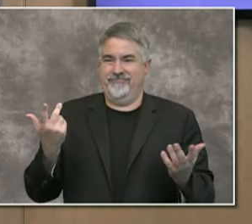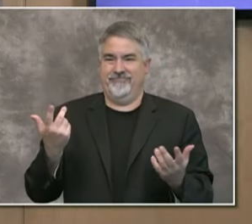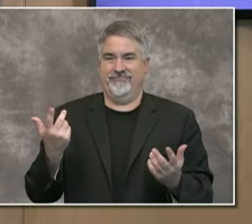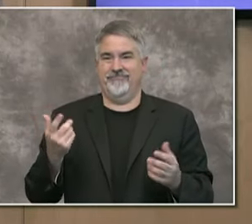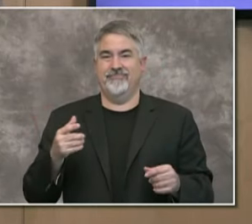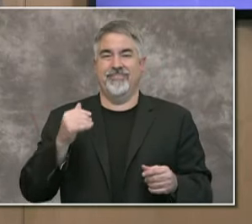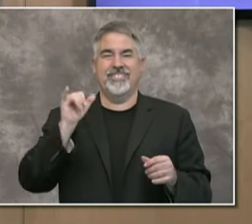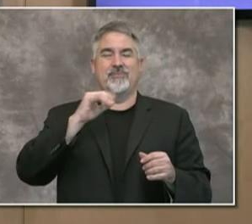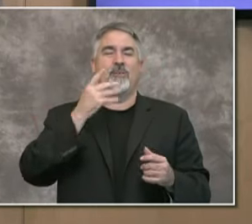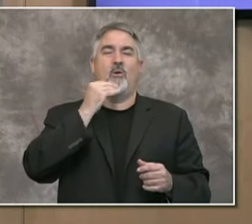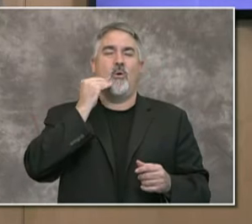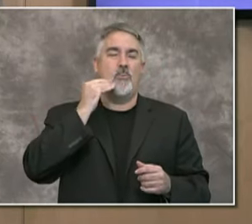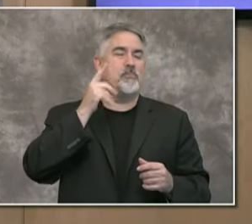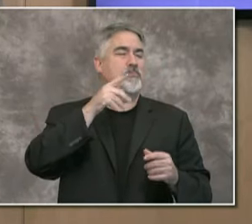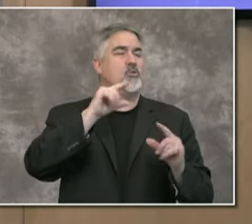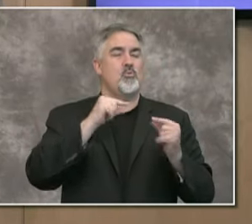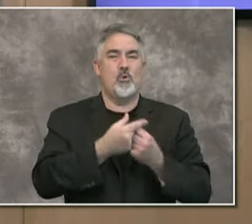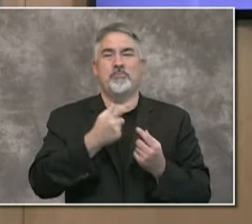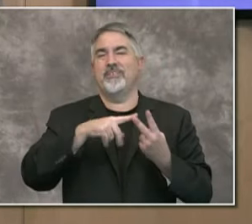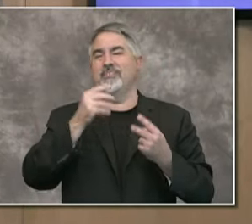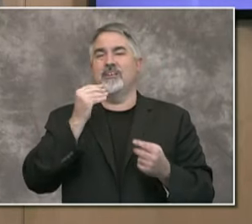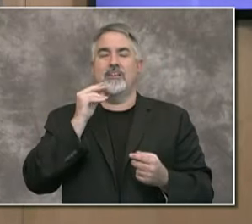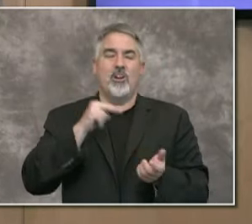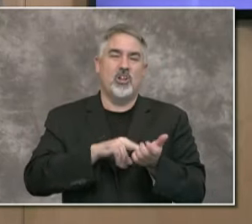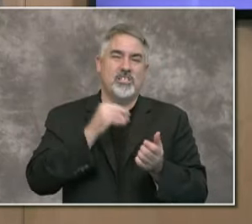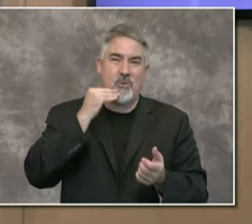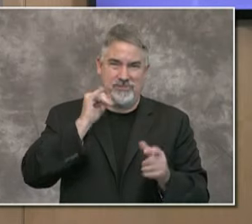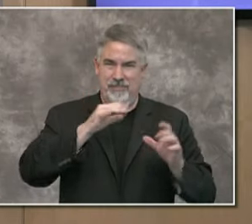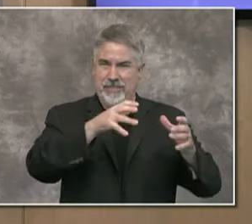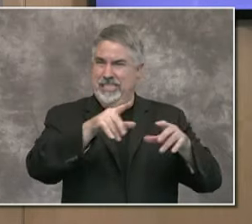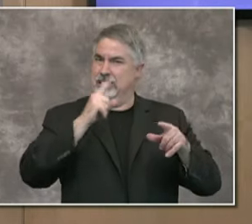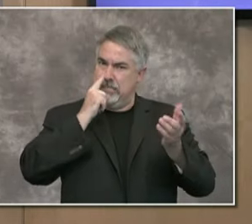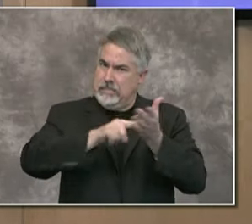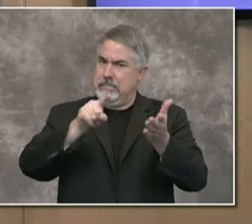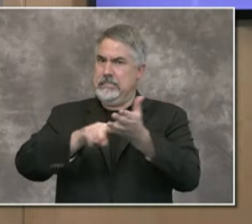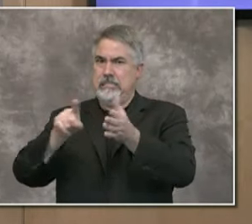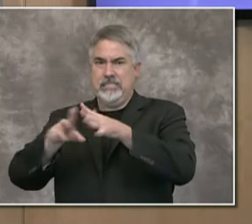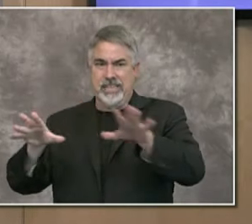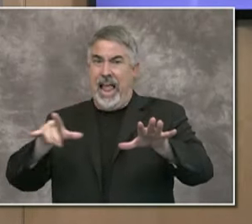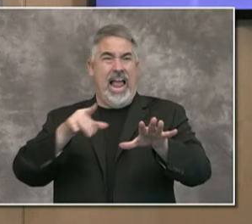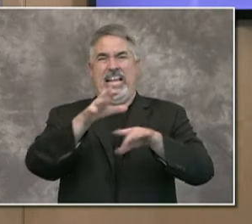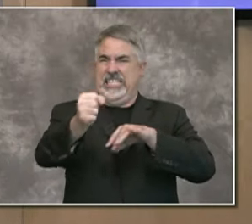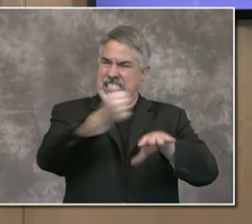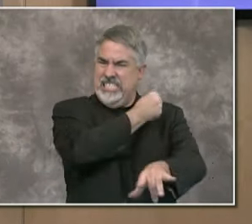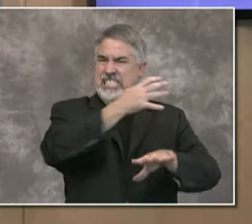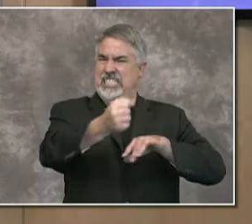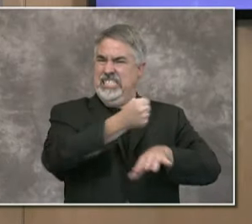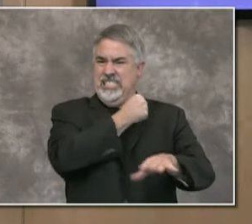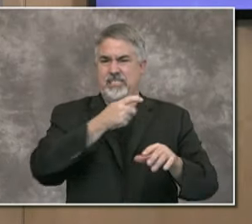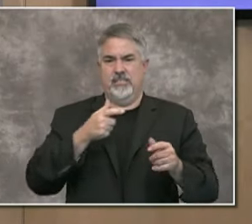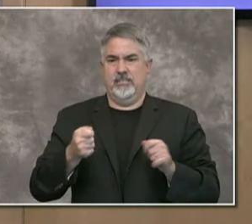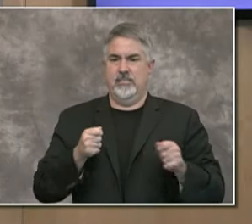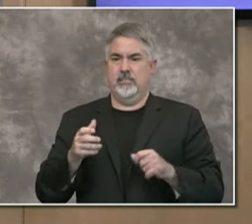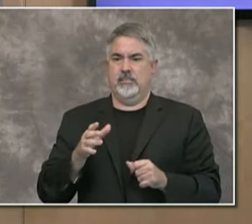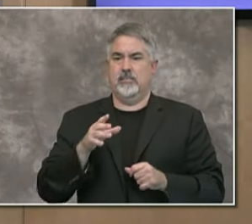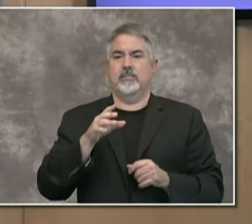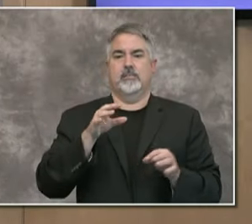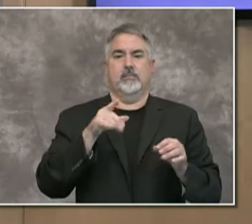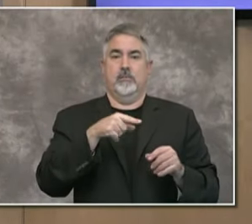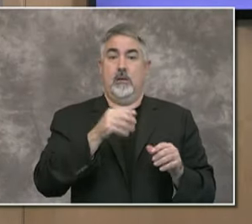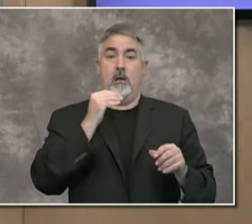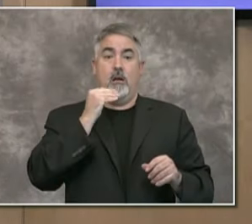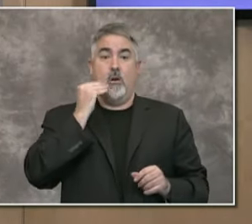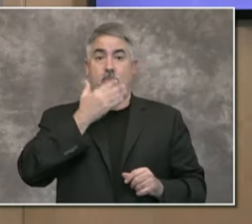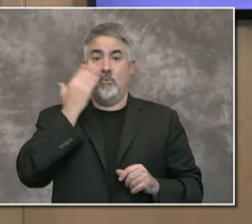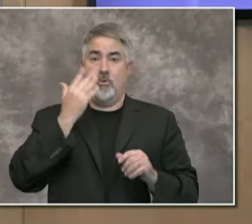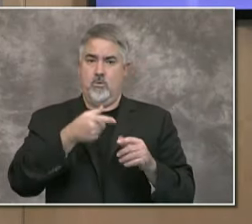to identify individuals who are vulnerable, like those unsheltered, to try and identify anyone who has symptoms early, get them removed from